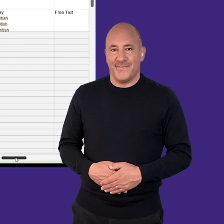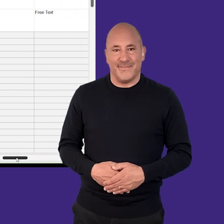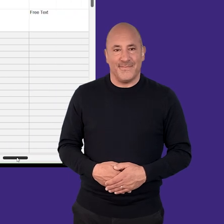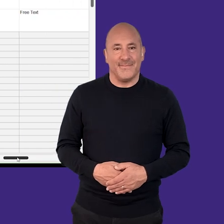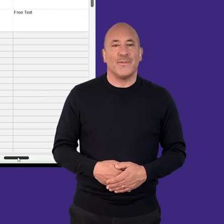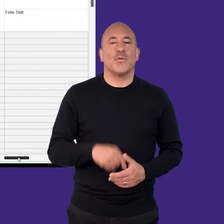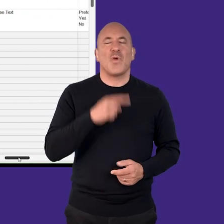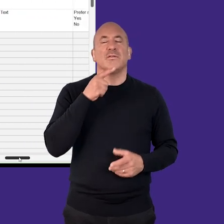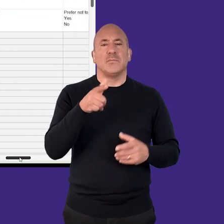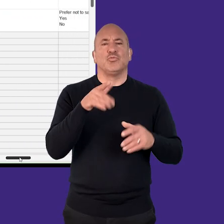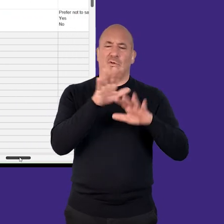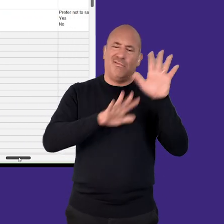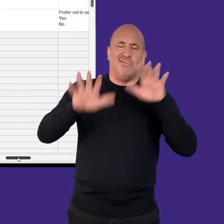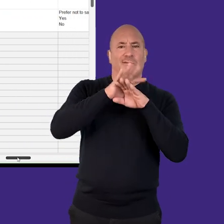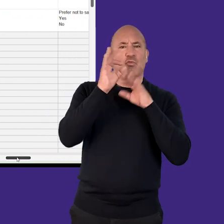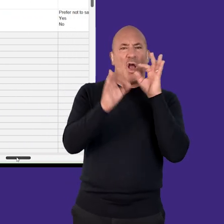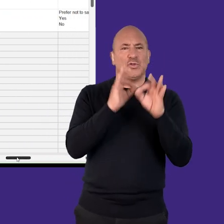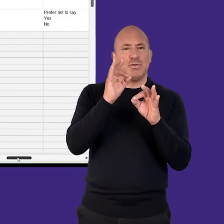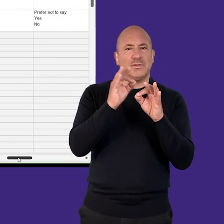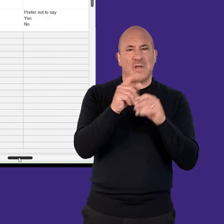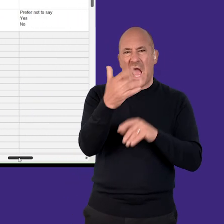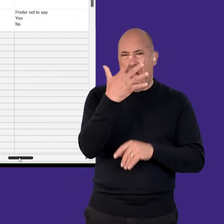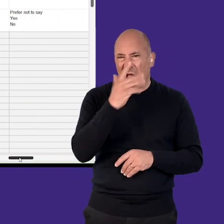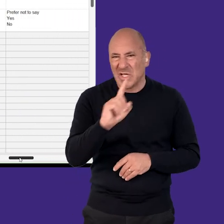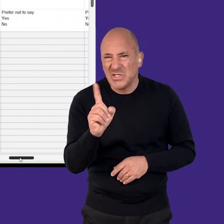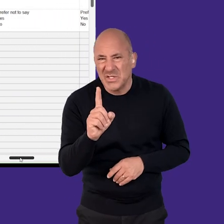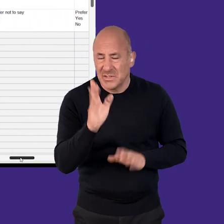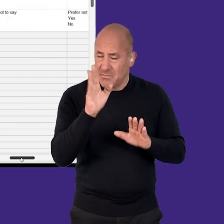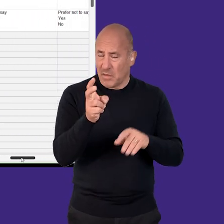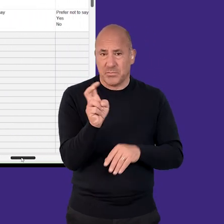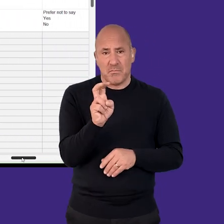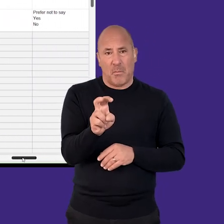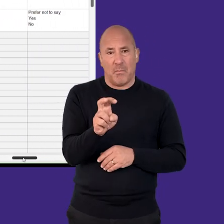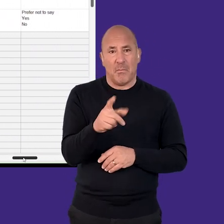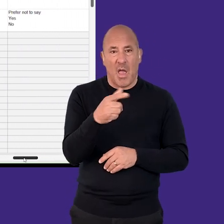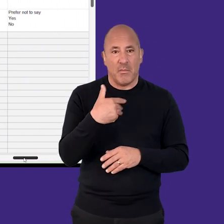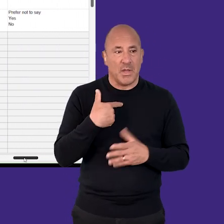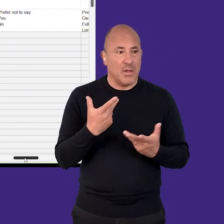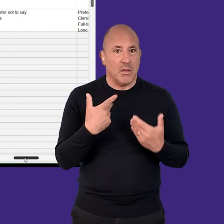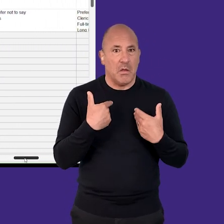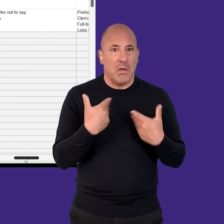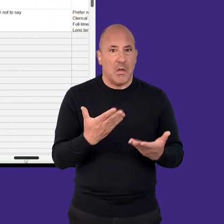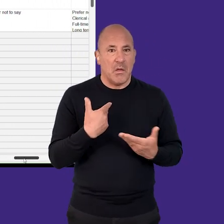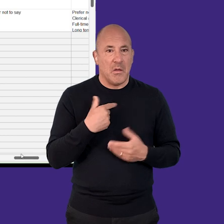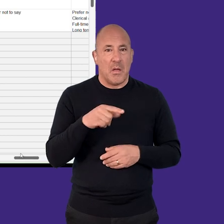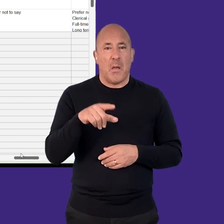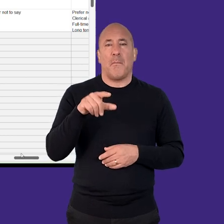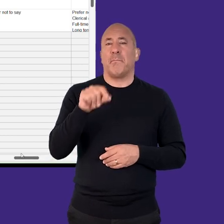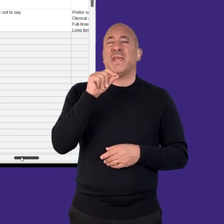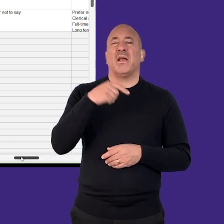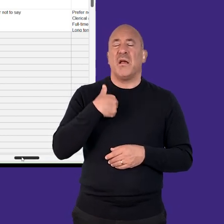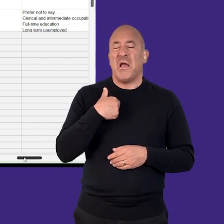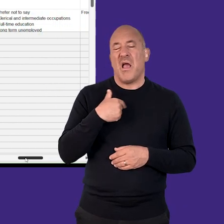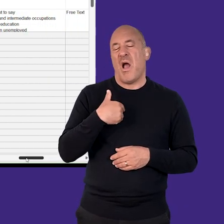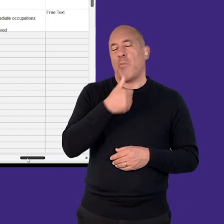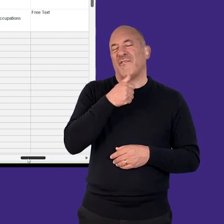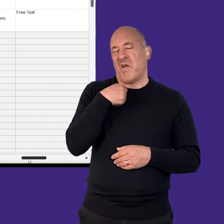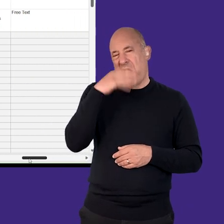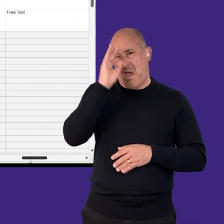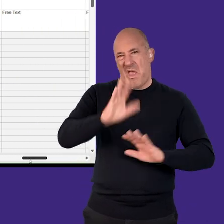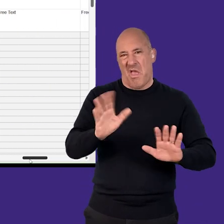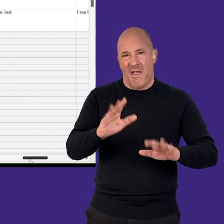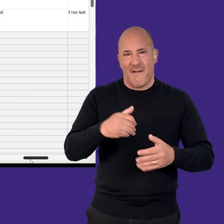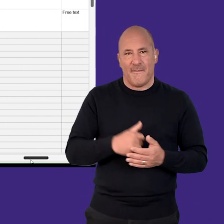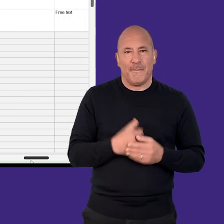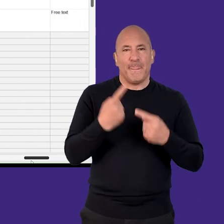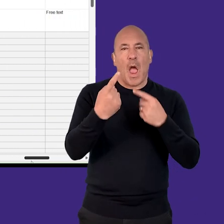When you come to the demographic questions, what is your age must have a response. If you don't know, choose prefer not to